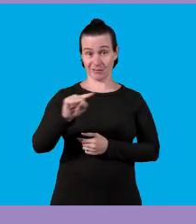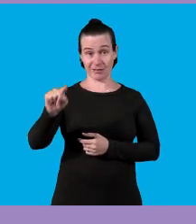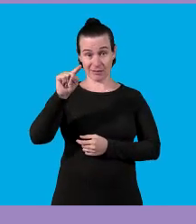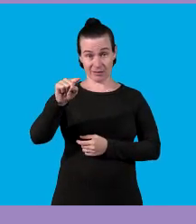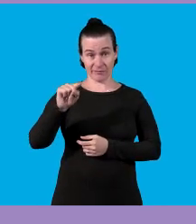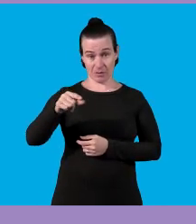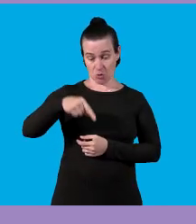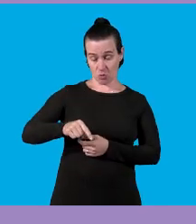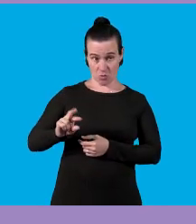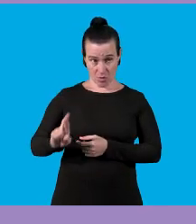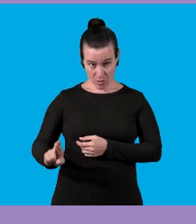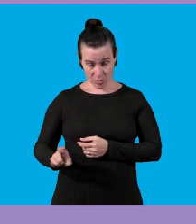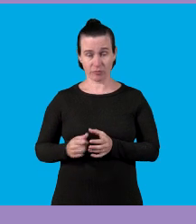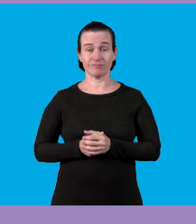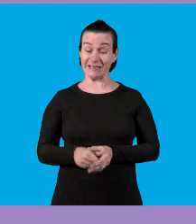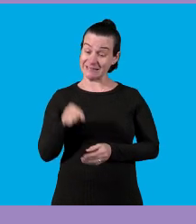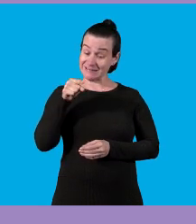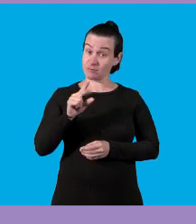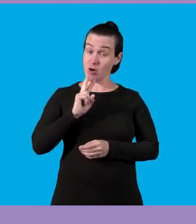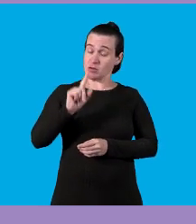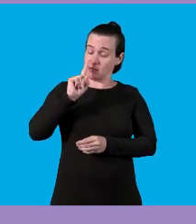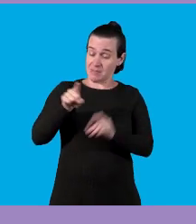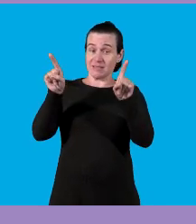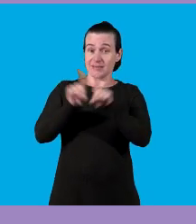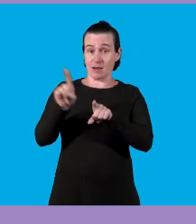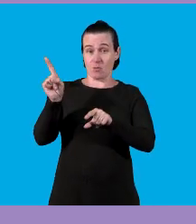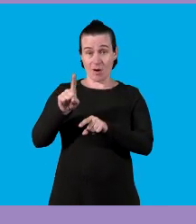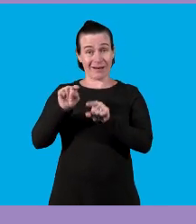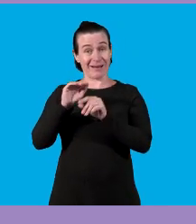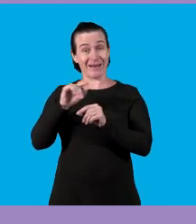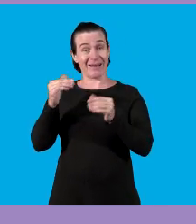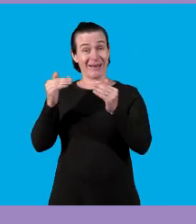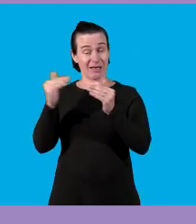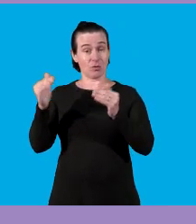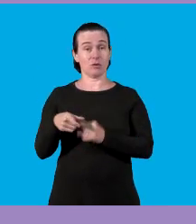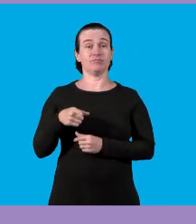KL divided by QR, and